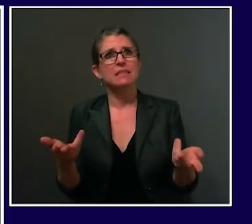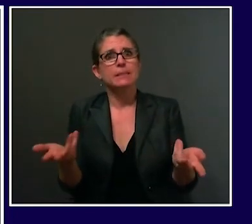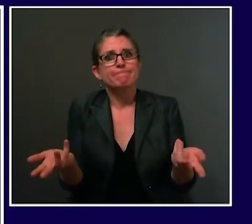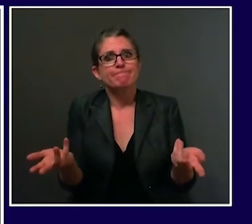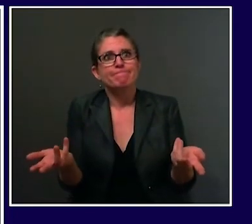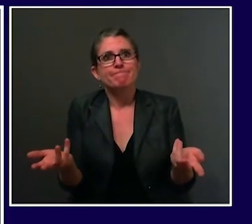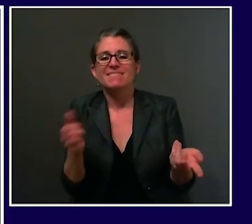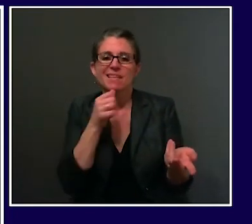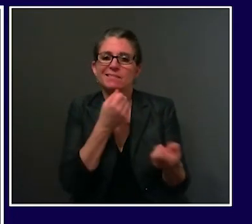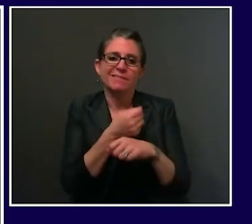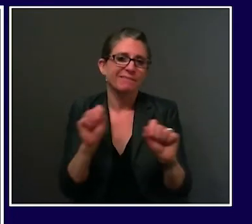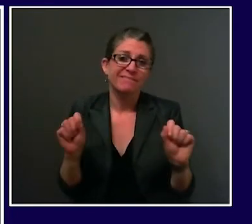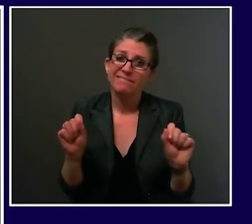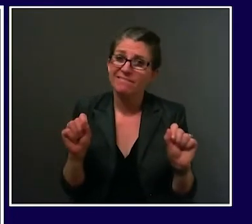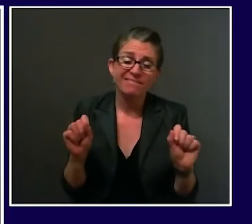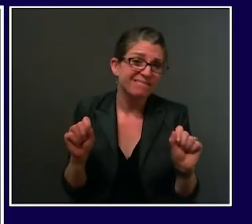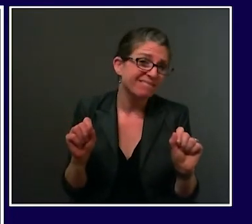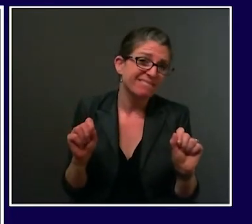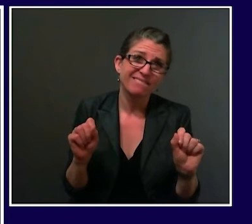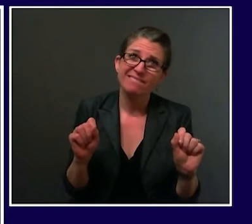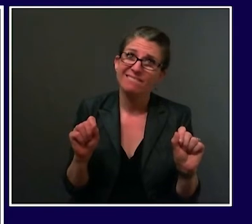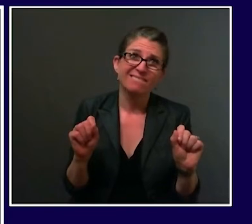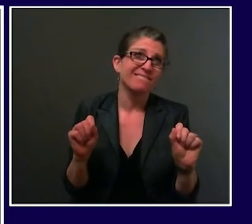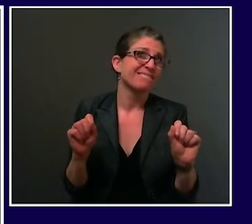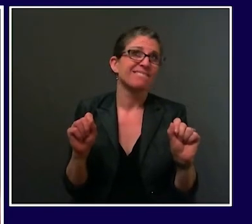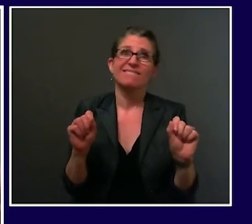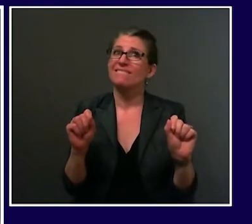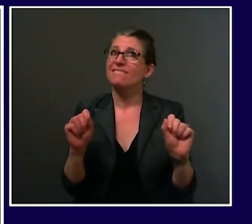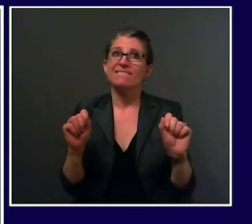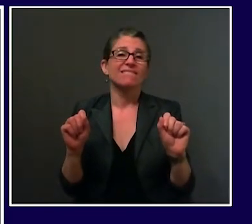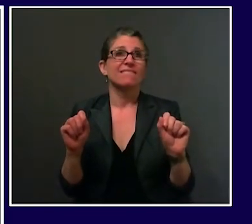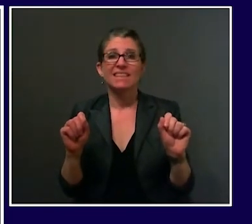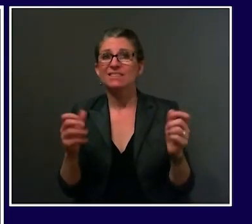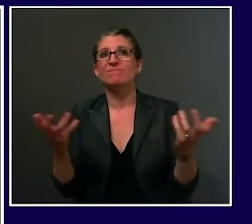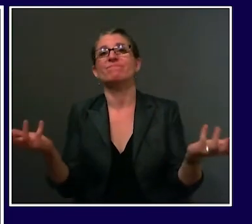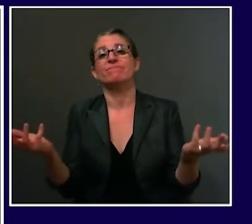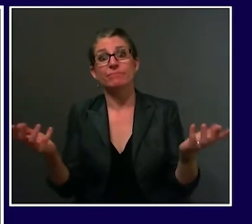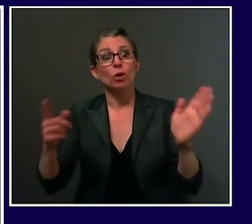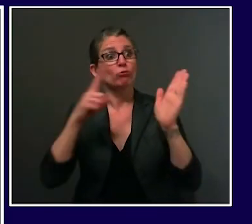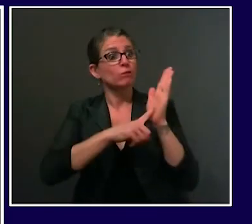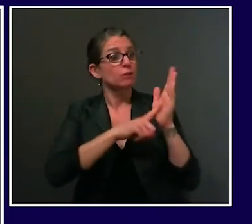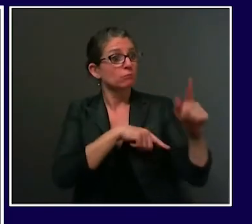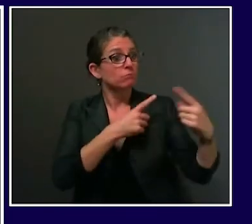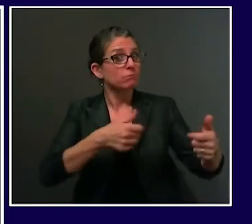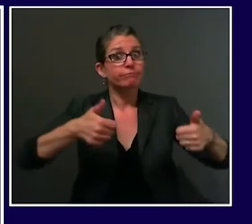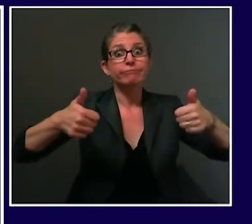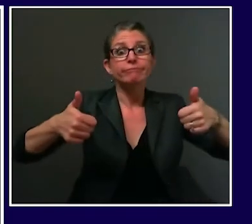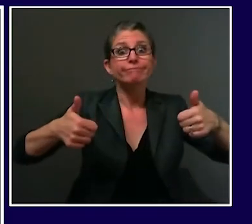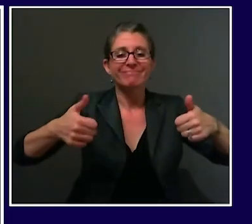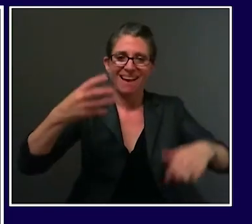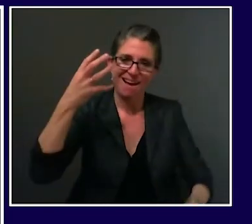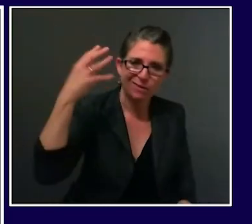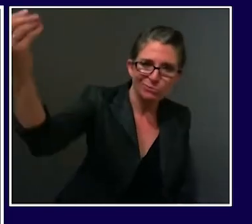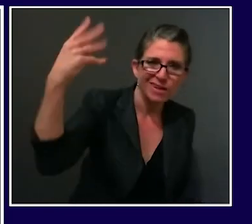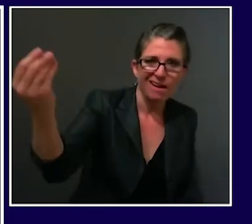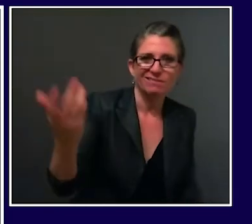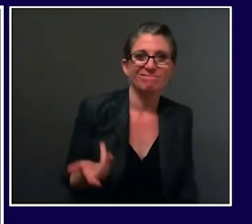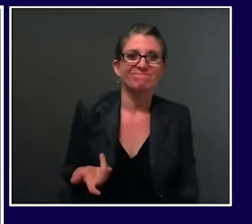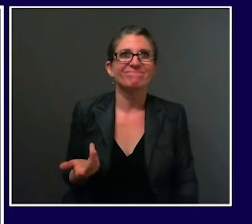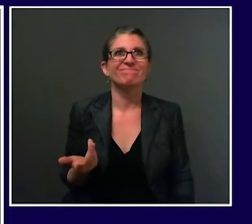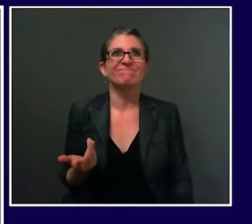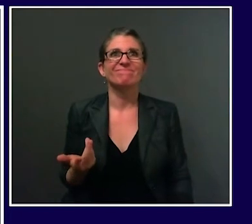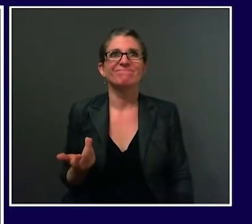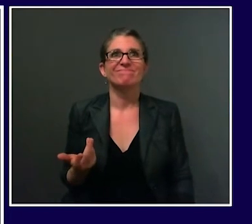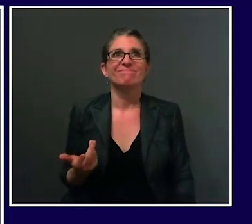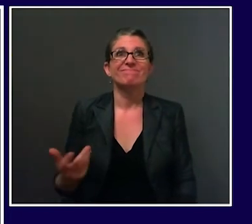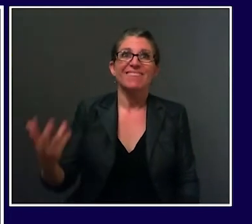are good data to suggest that outdoors, perhaps because of a function of natural desire for people to be more spread